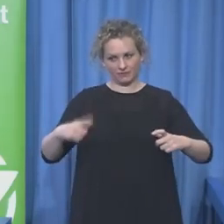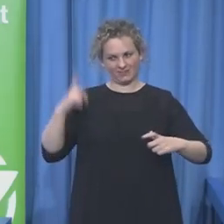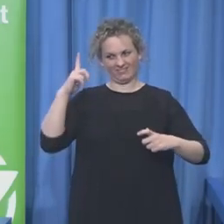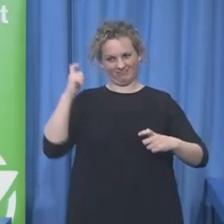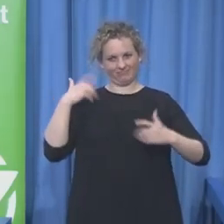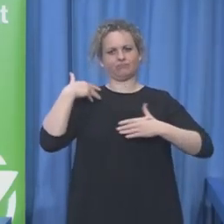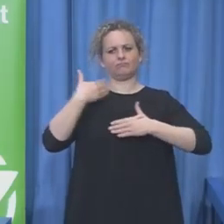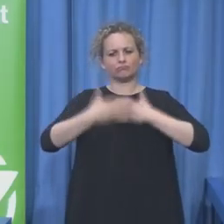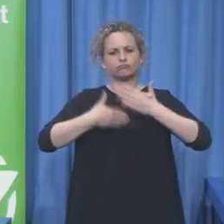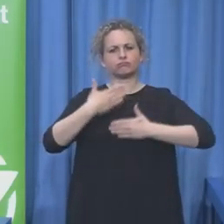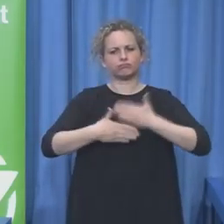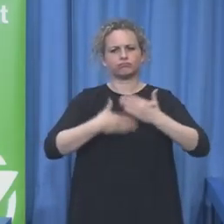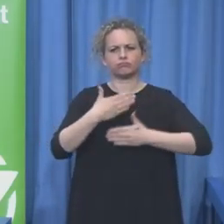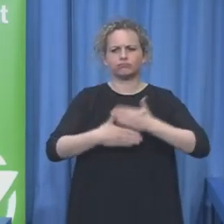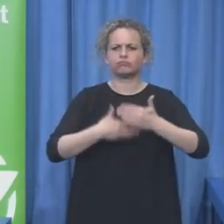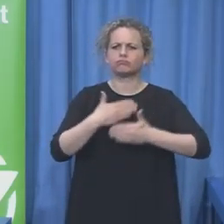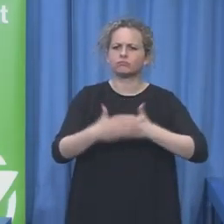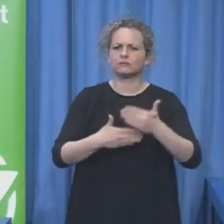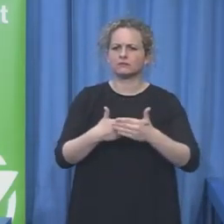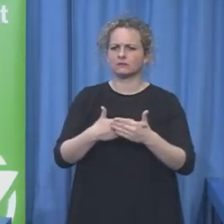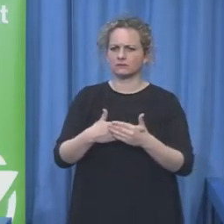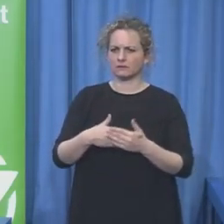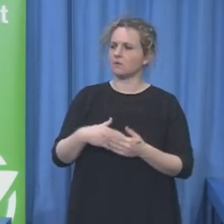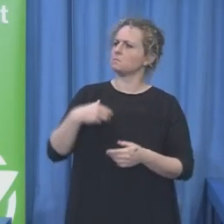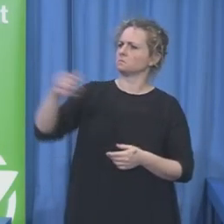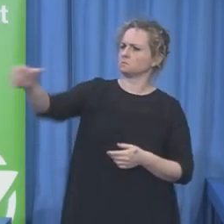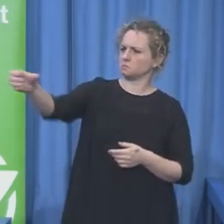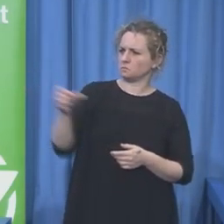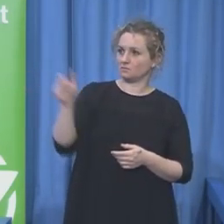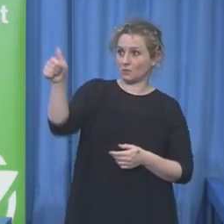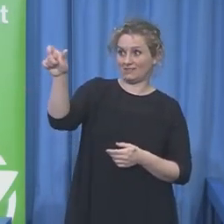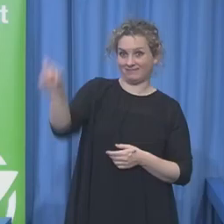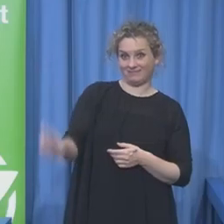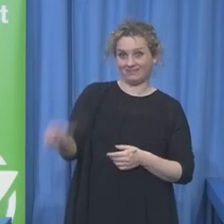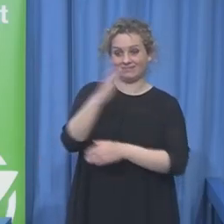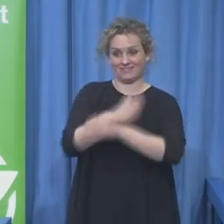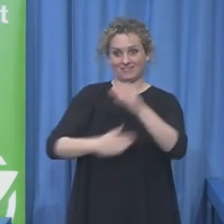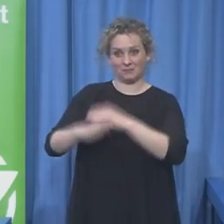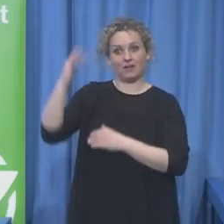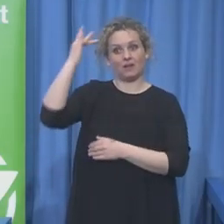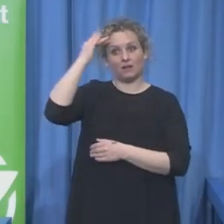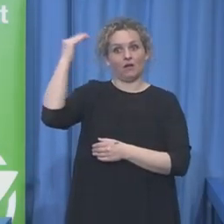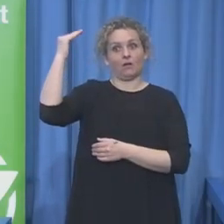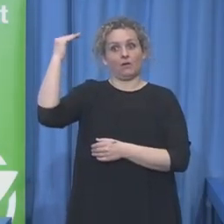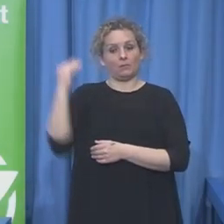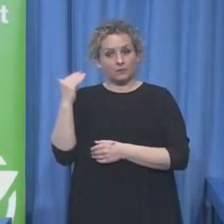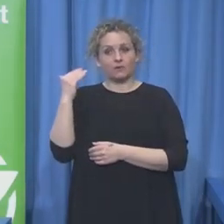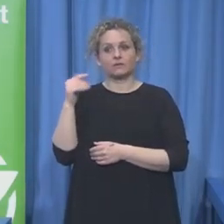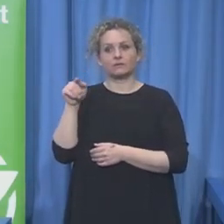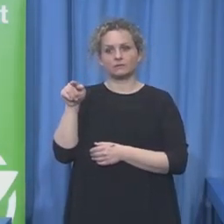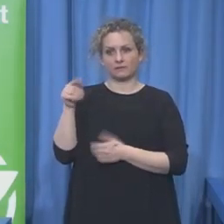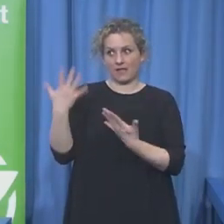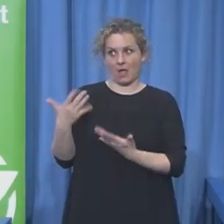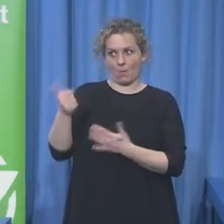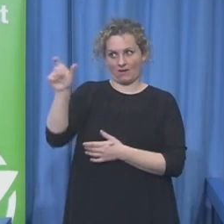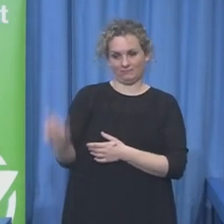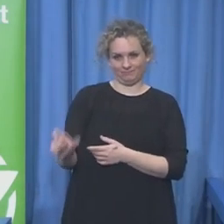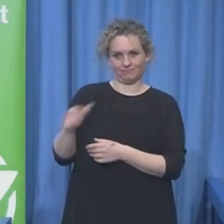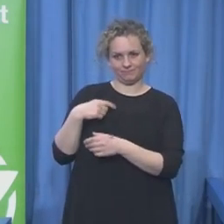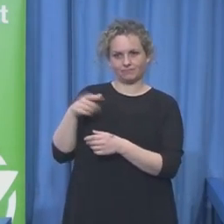live on the labor market. So what we are going to do with these people? We created a workshop and then